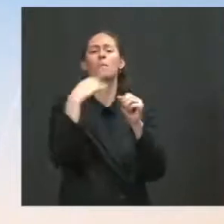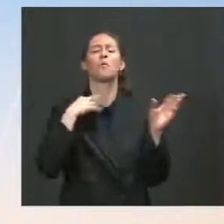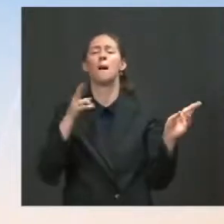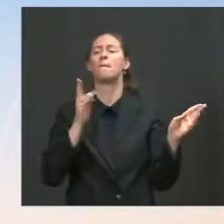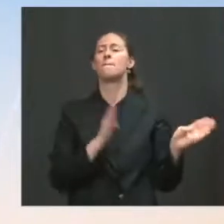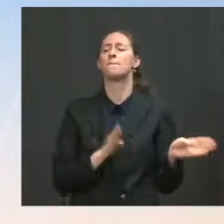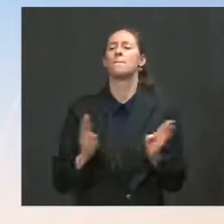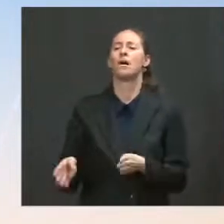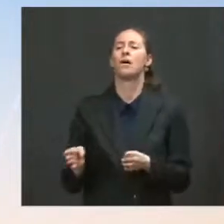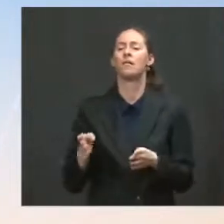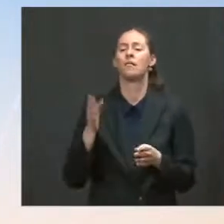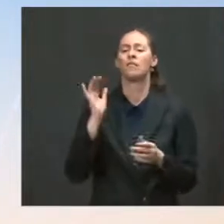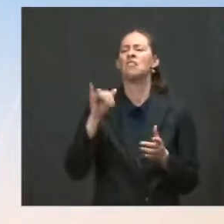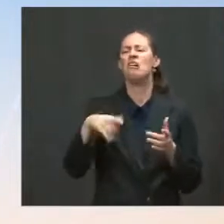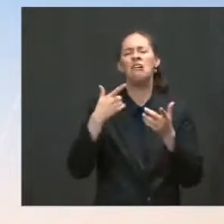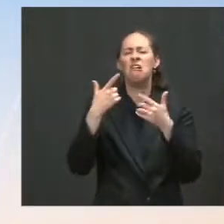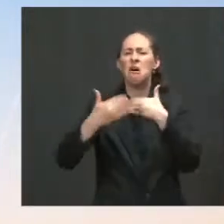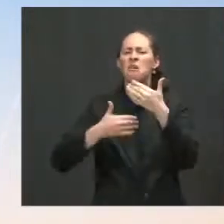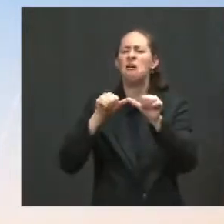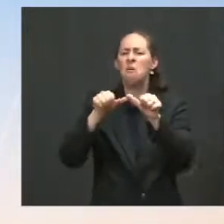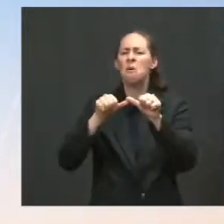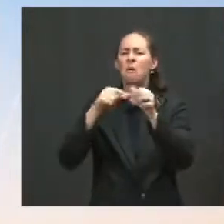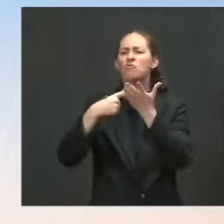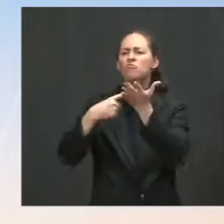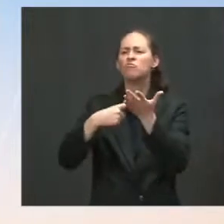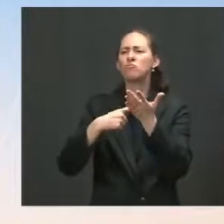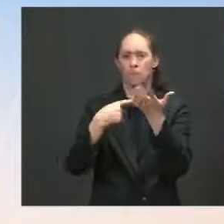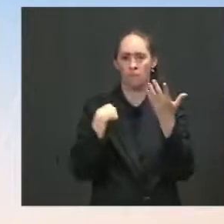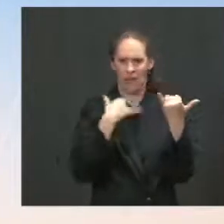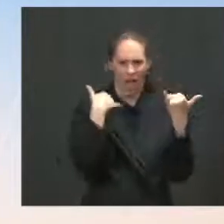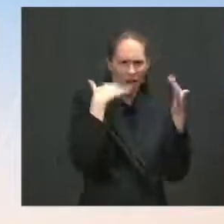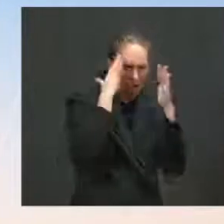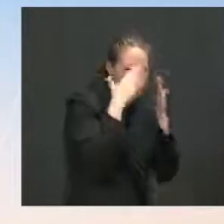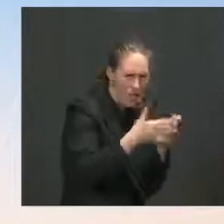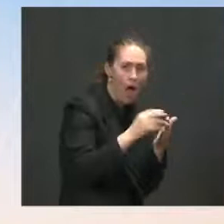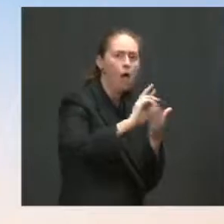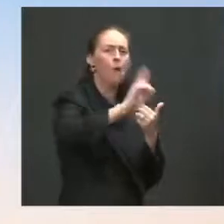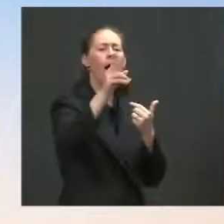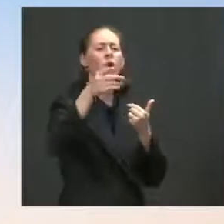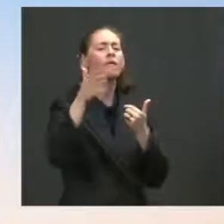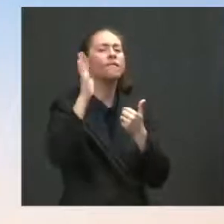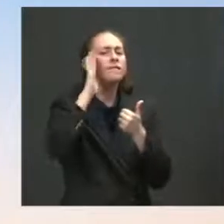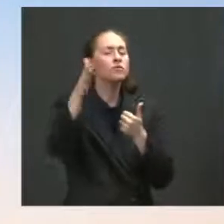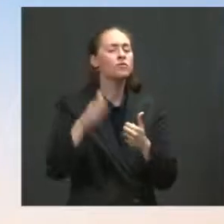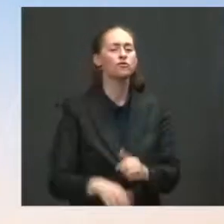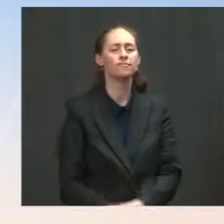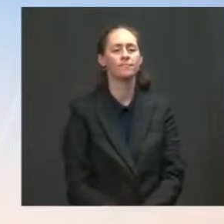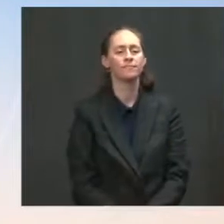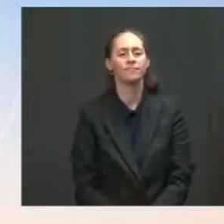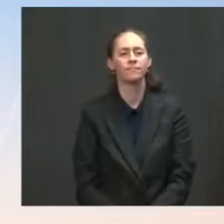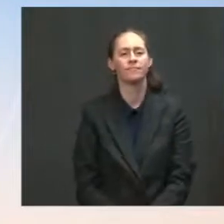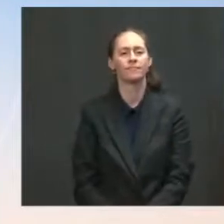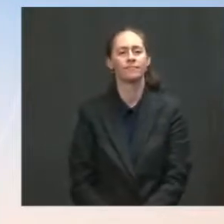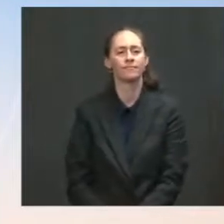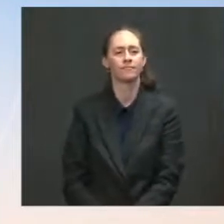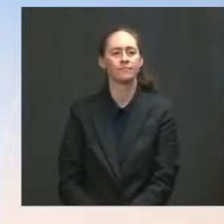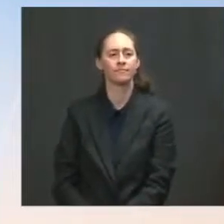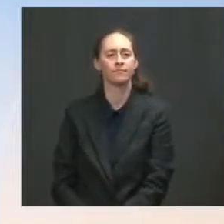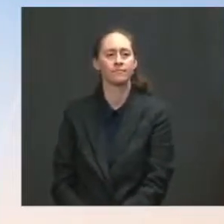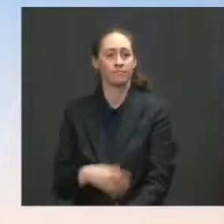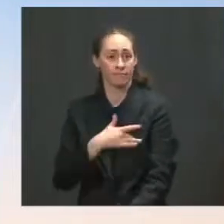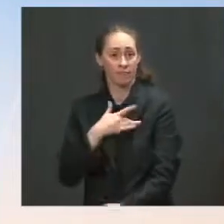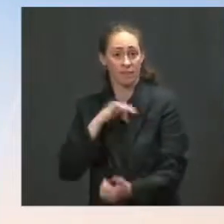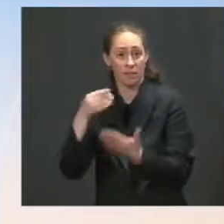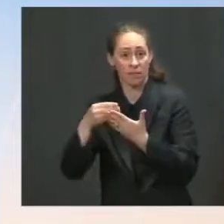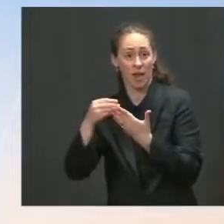eye off of that even as we're fighting the current pandemic. So does the president feel strongly that funding should be preserved in the reconciliation package? He feels